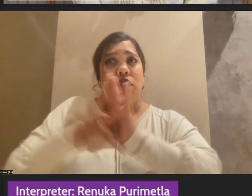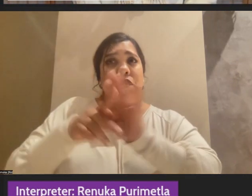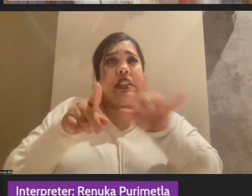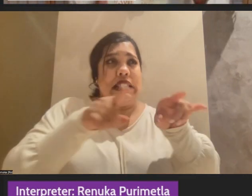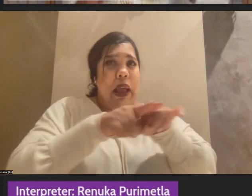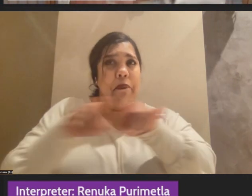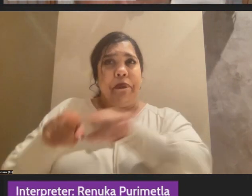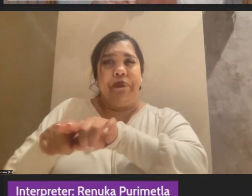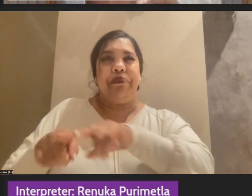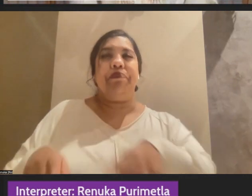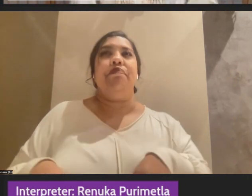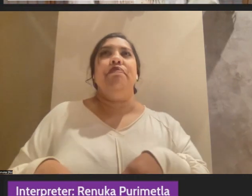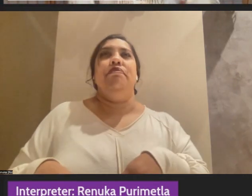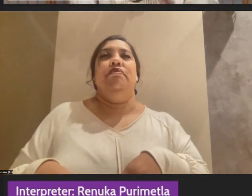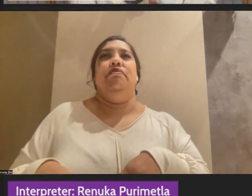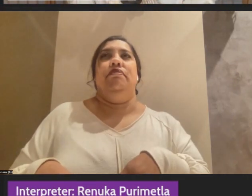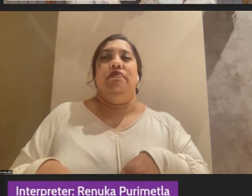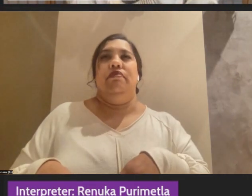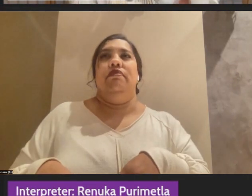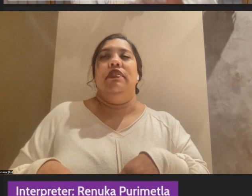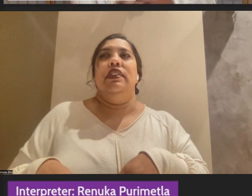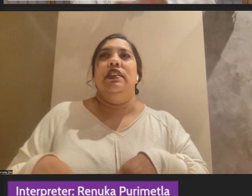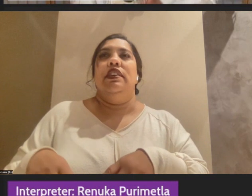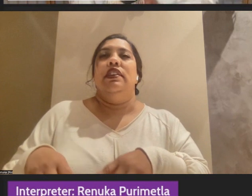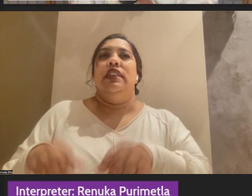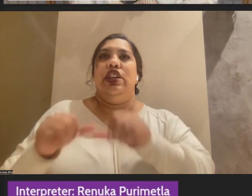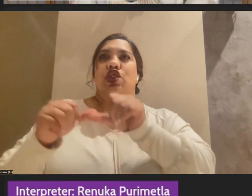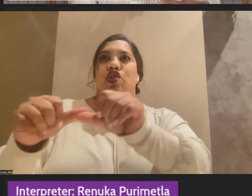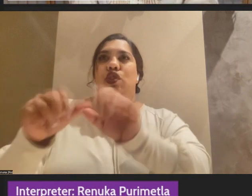And yet, how we relate to them, how we embody them, how